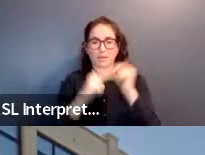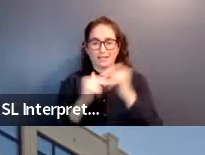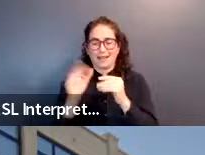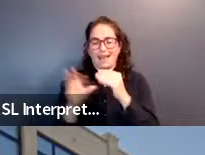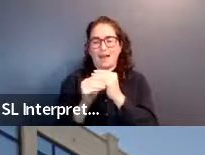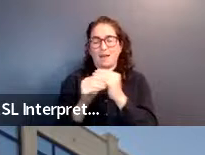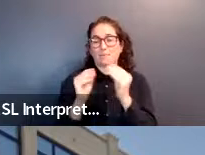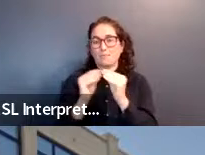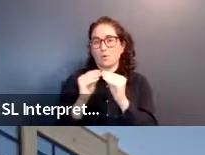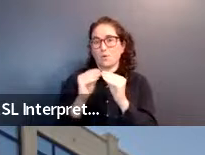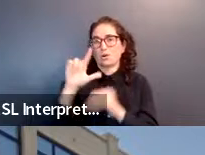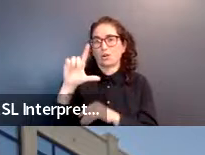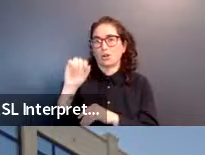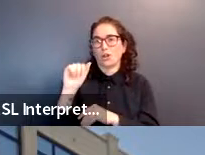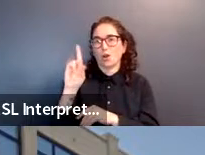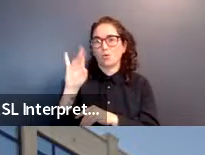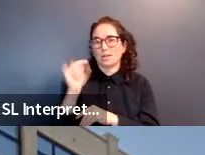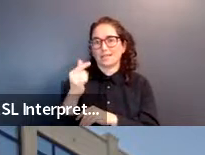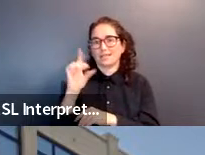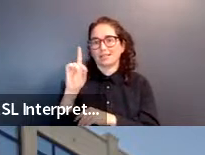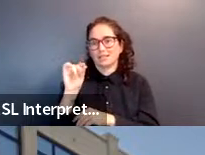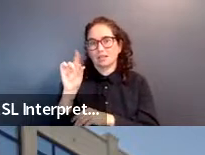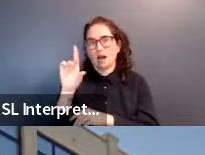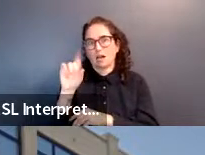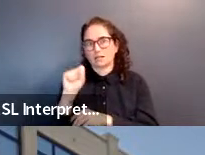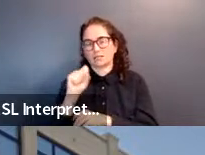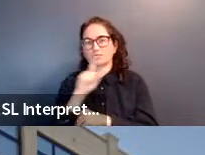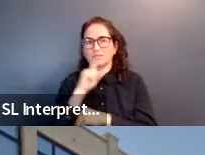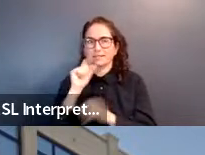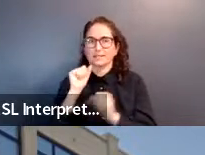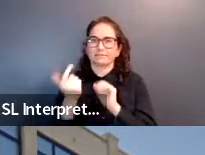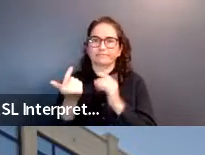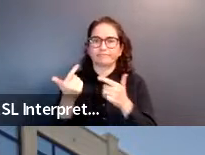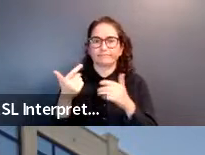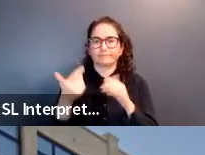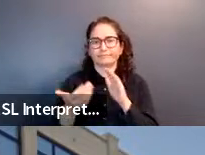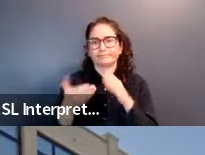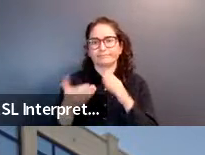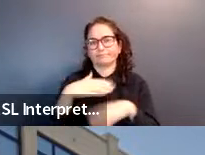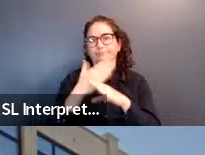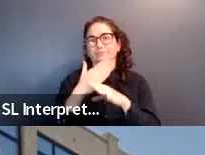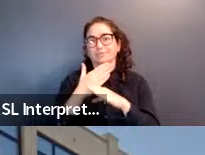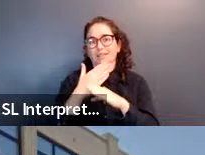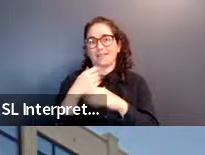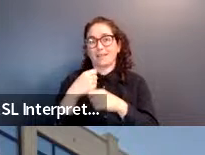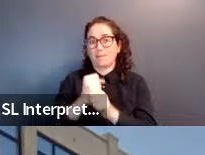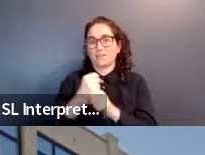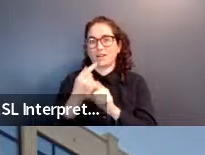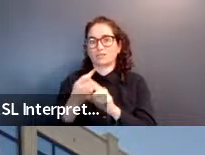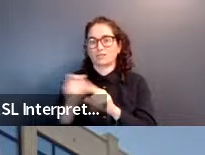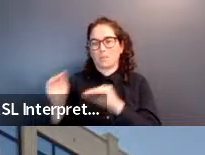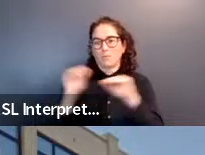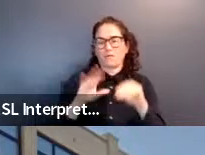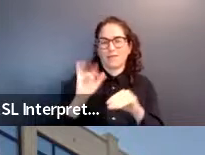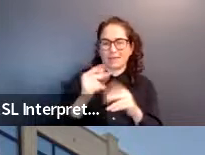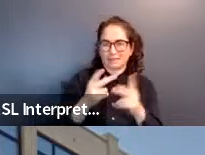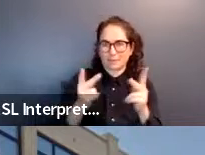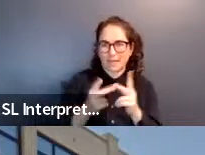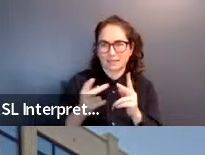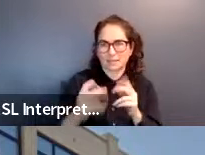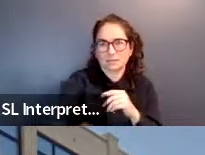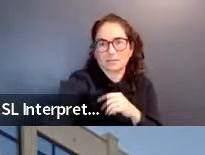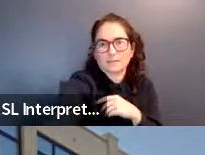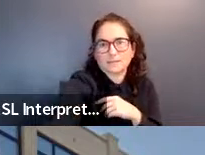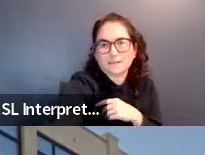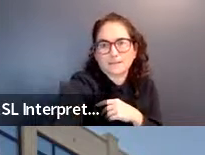And this could be so cost prohibitive that it would prevent the high-tech manufacturer from even moving into the vacant space. And so this is